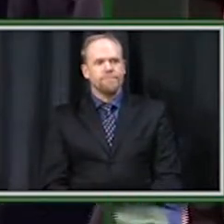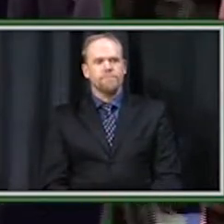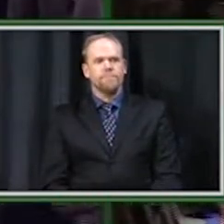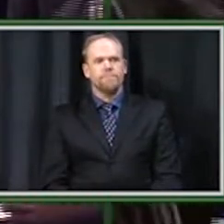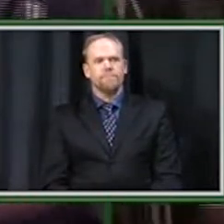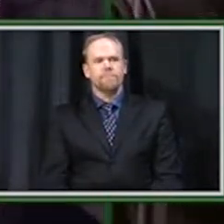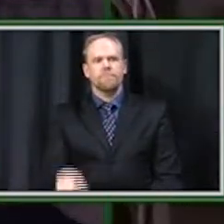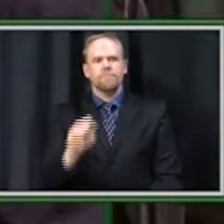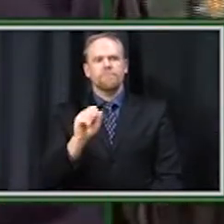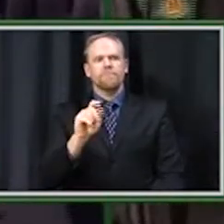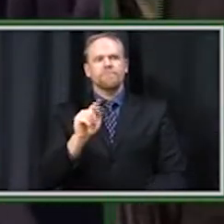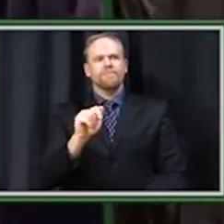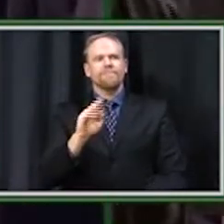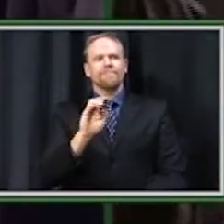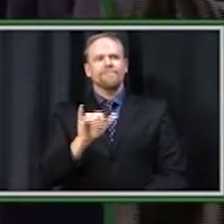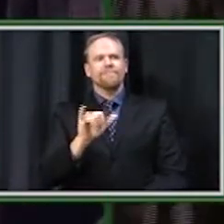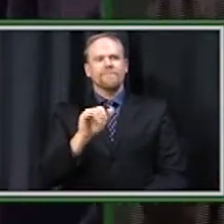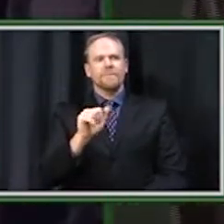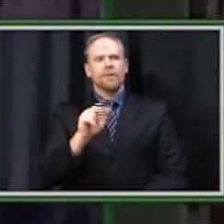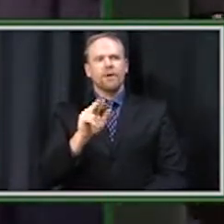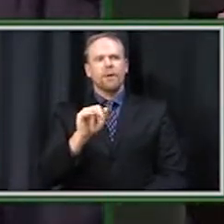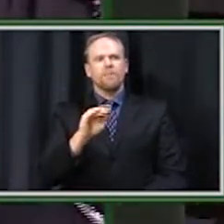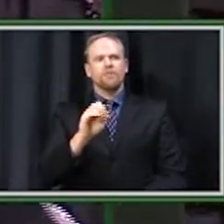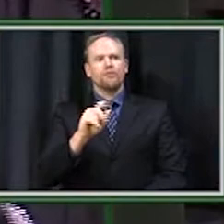Stacy Armstrong.